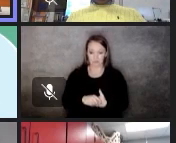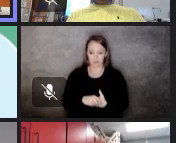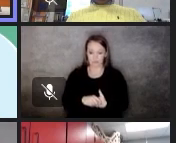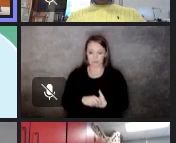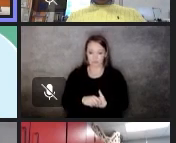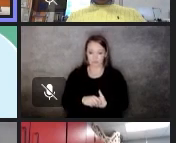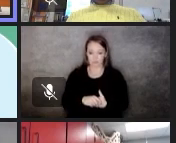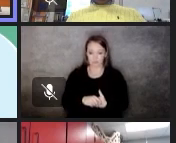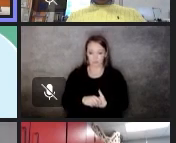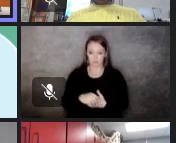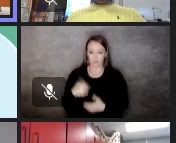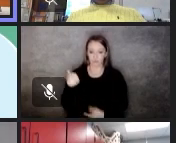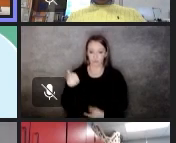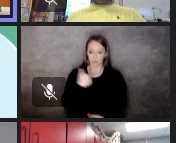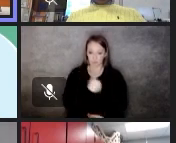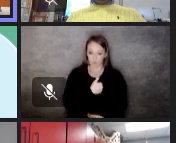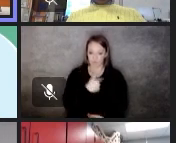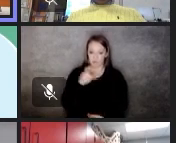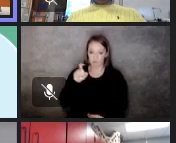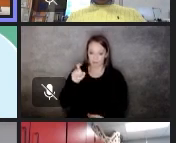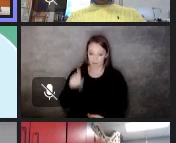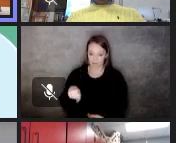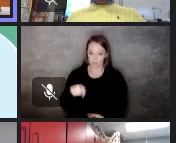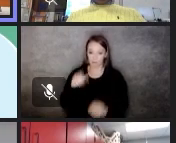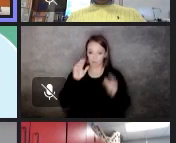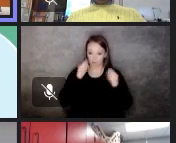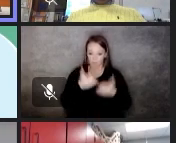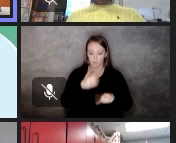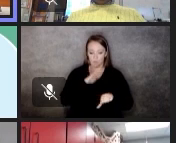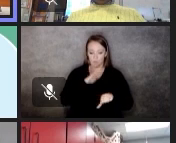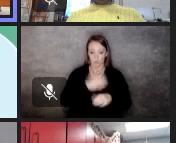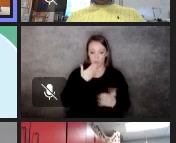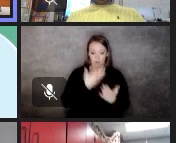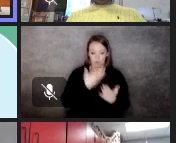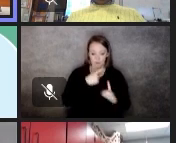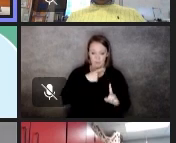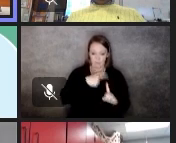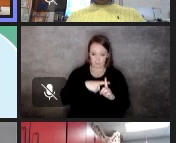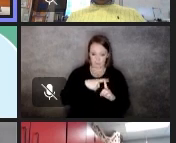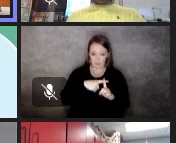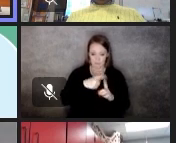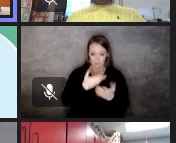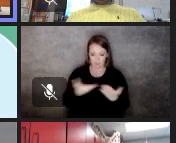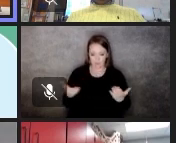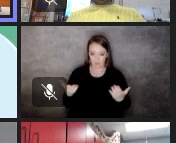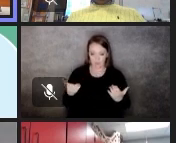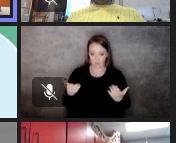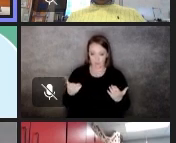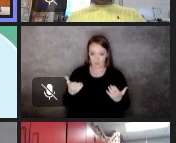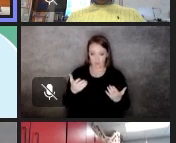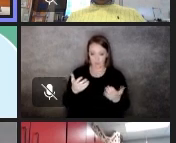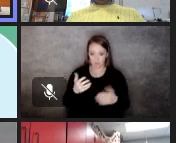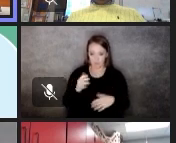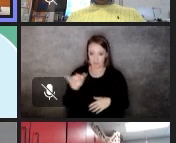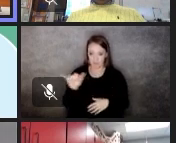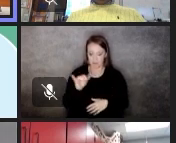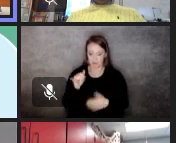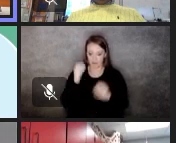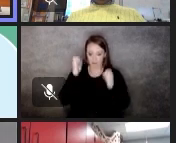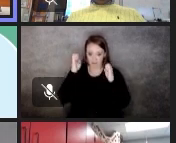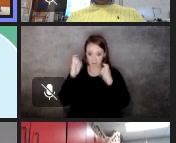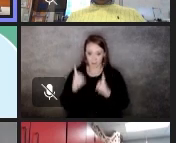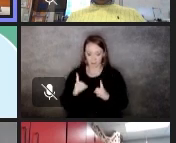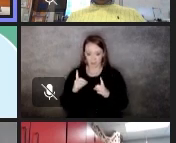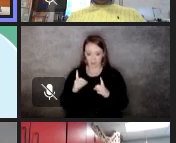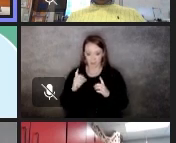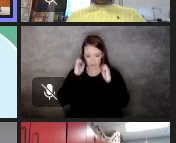We have to focus on the good and the positivity, because just like from Educators Rising, like John Price just said,